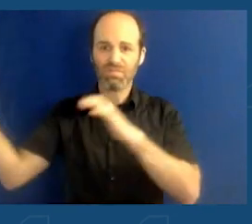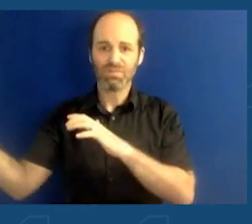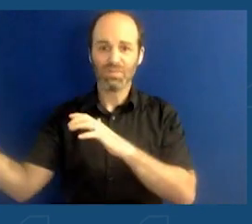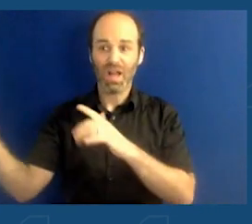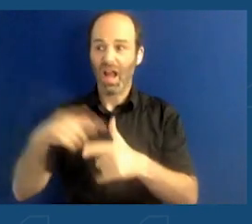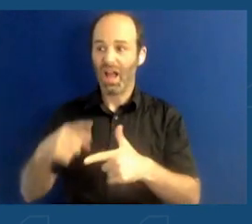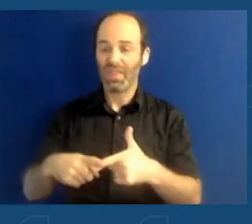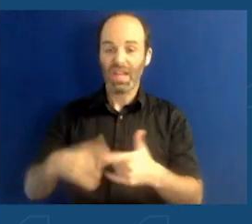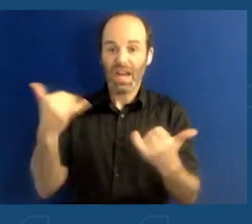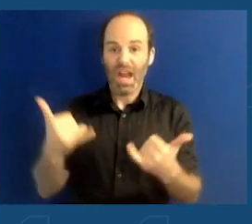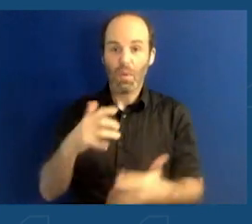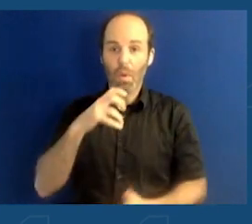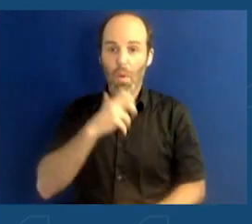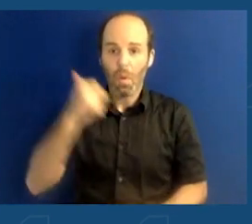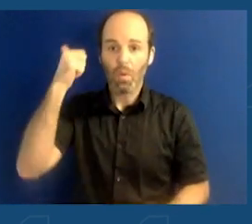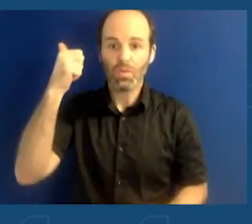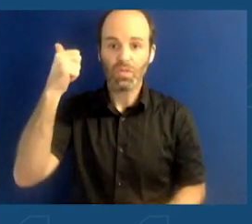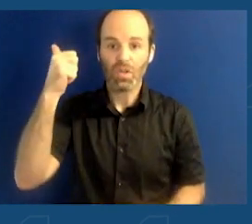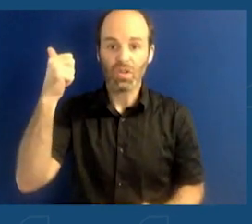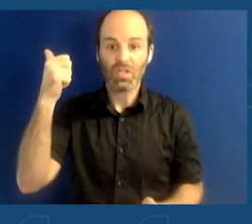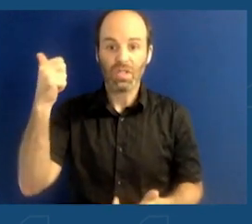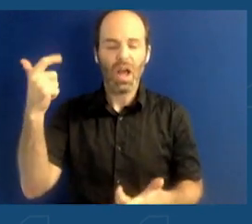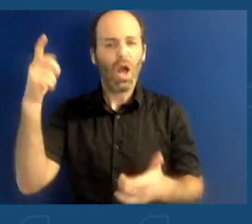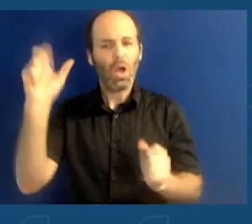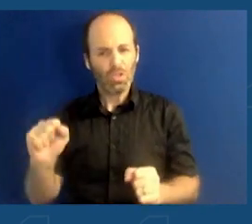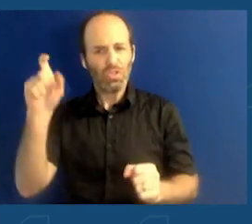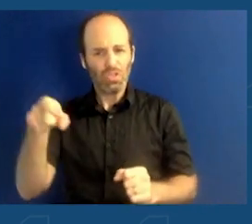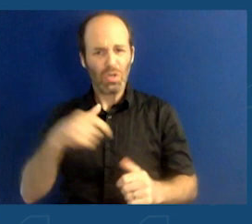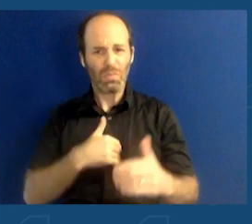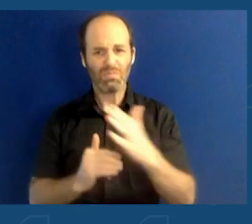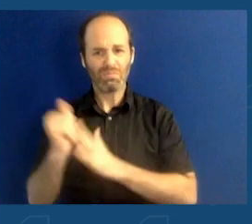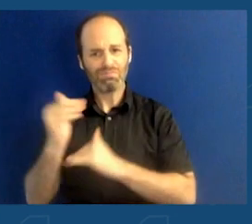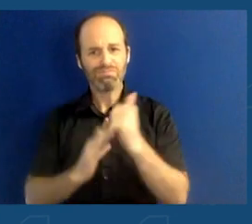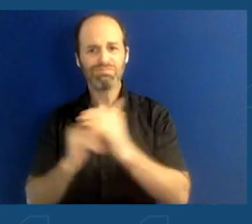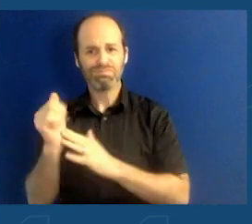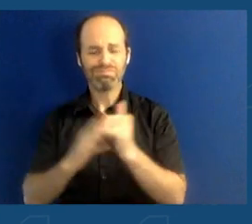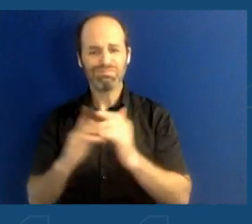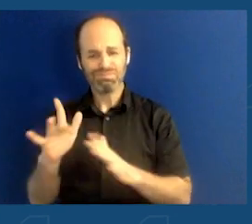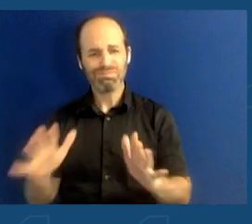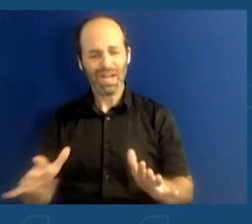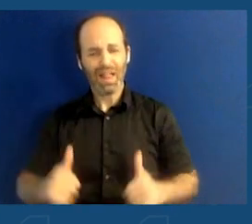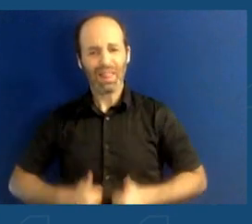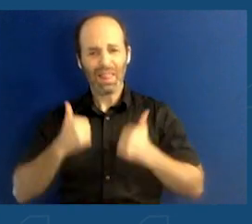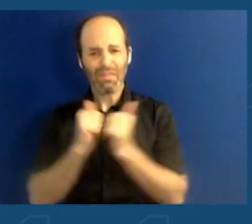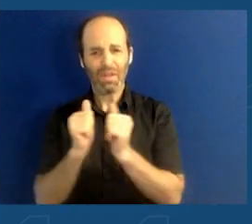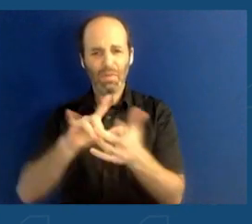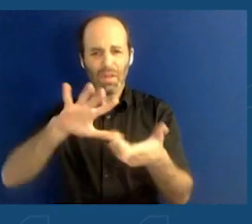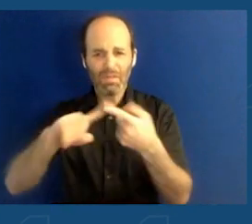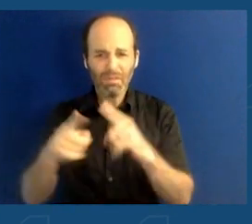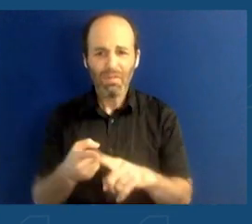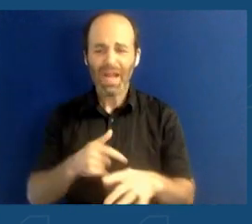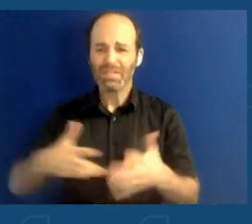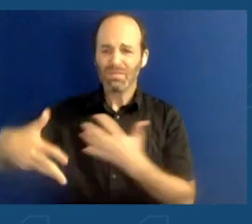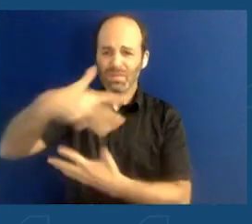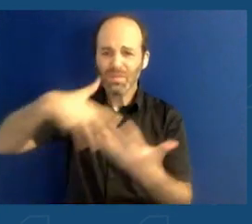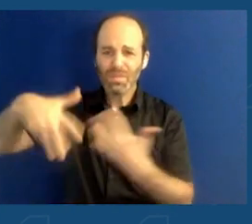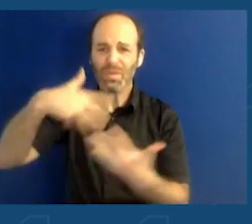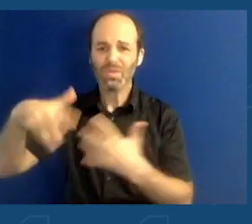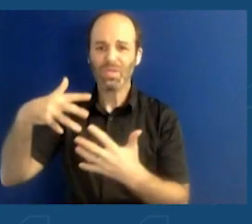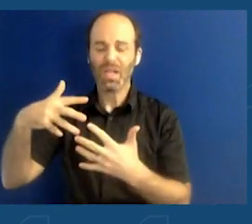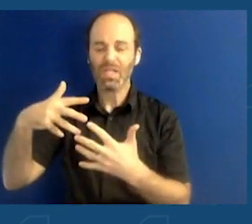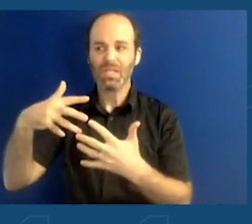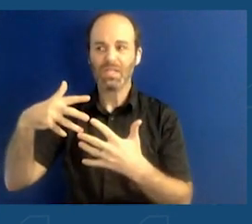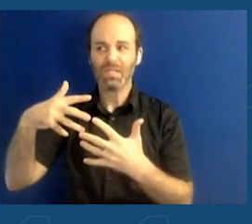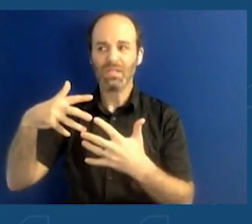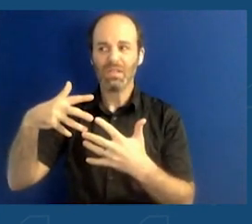life. They're comfortable, they're living with other friends and socializing, or are they having to worry about